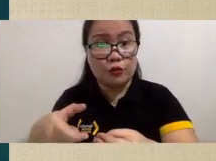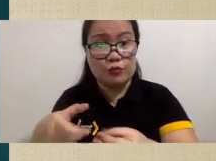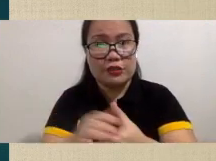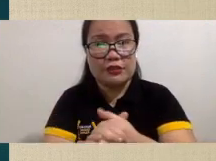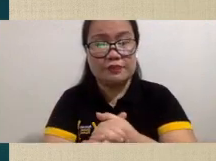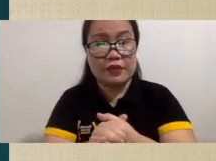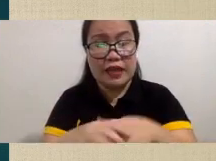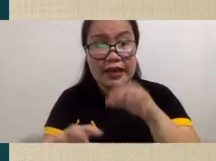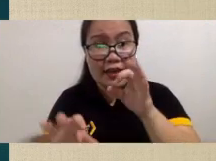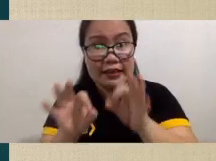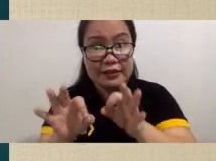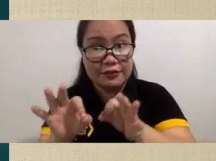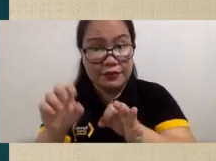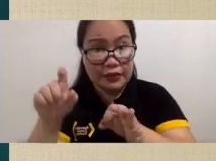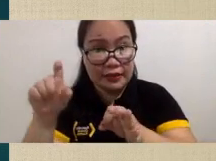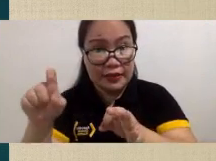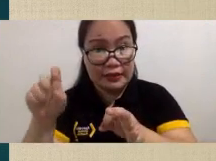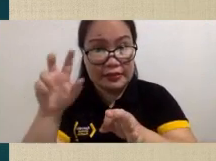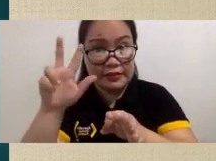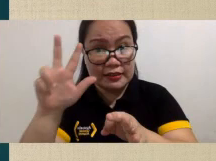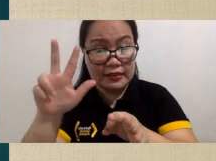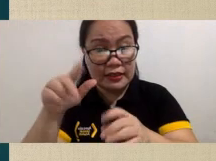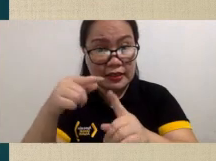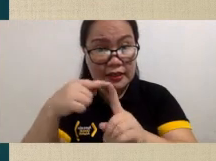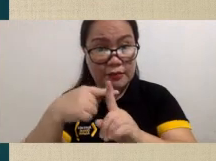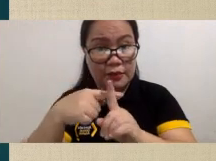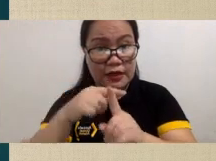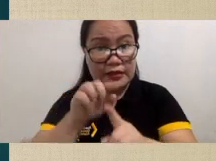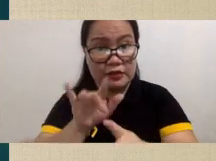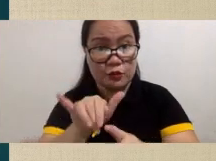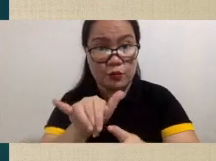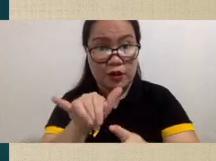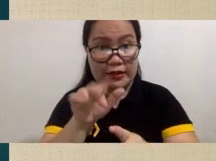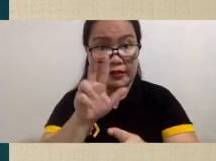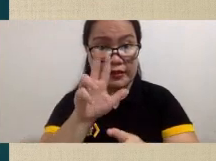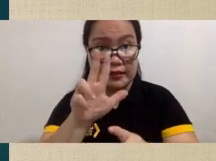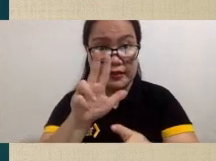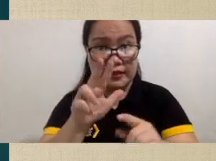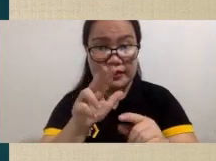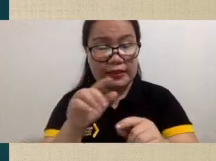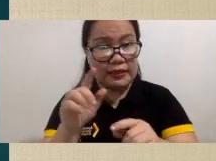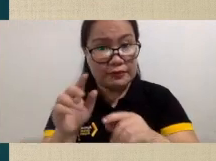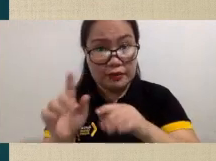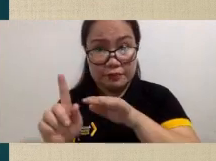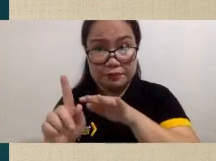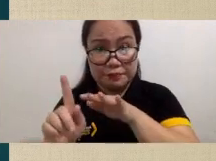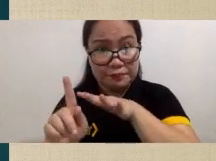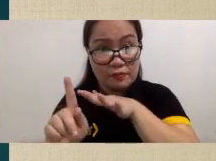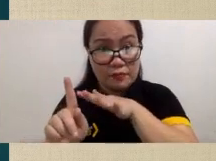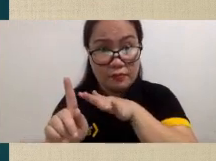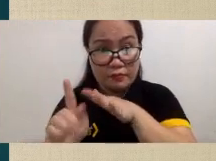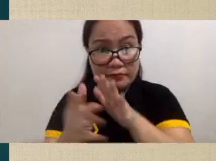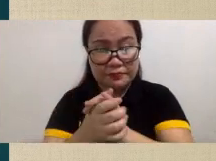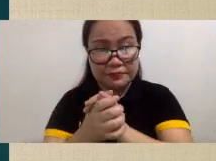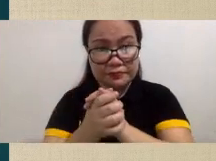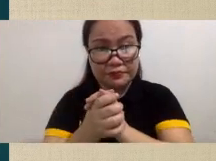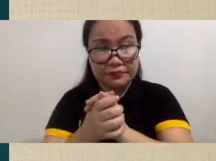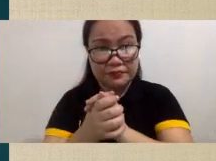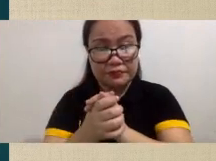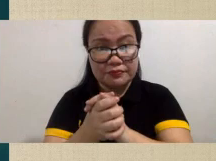ang given ay x cube plus y cube, so kapag ito ang nakita nyo na